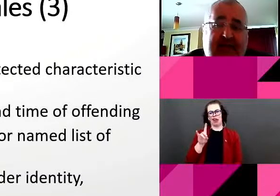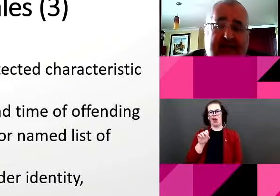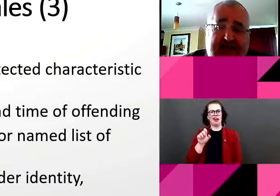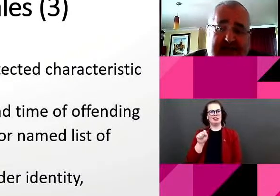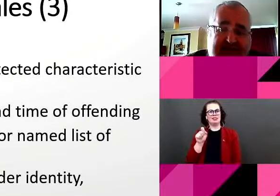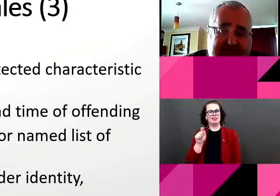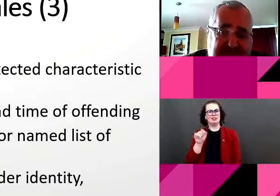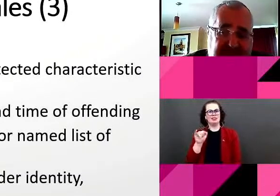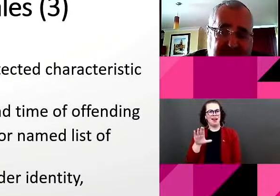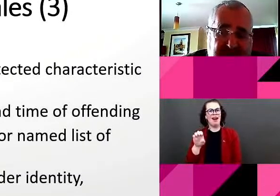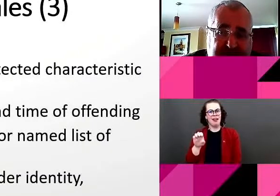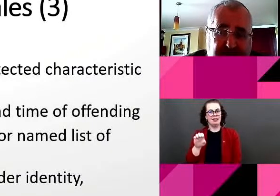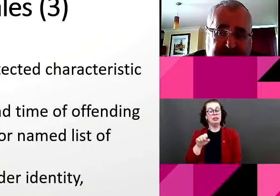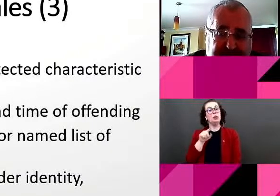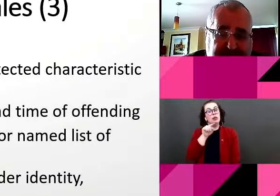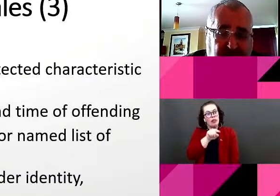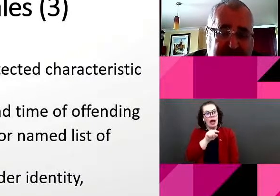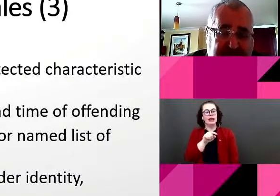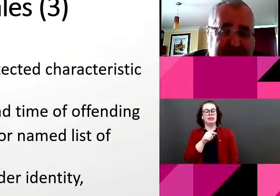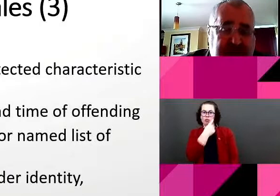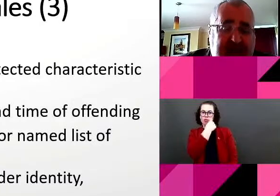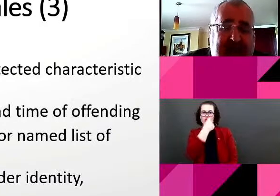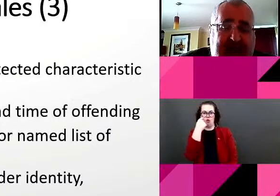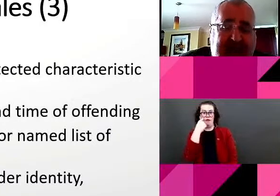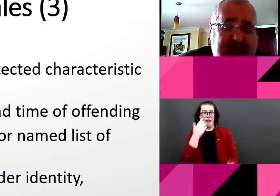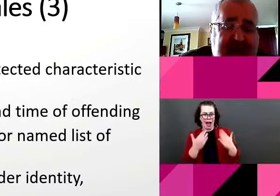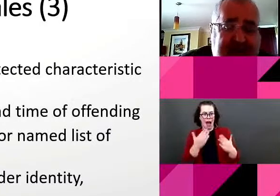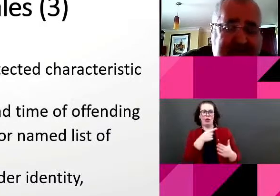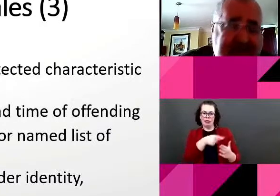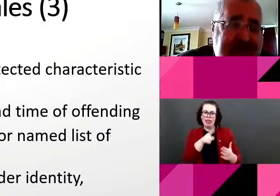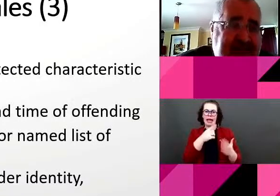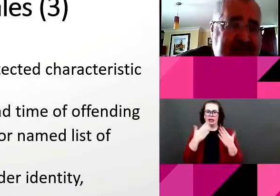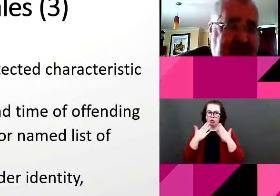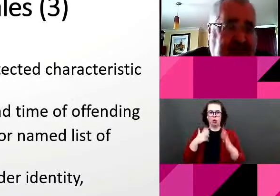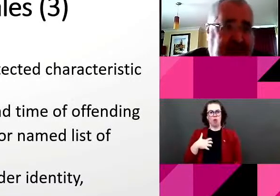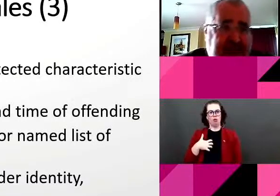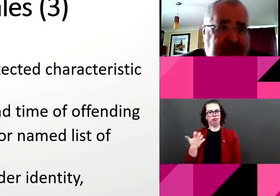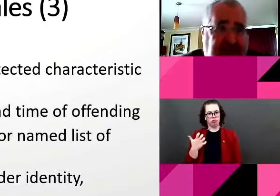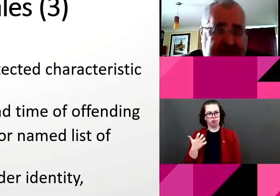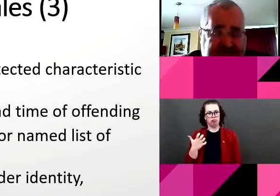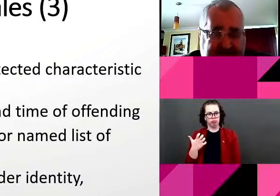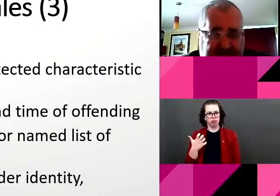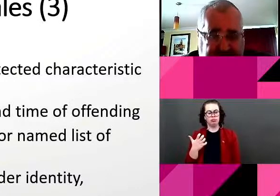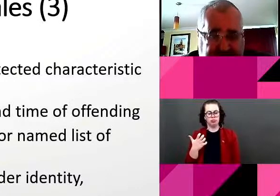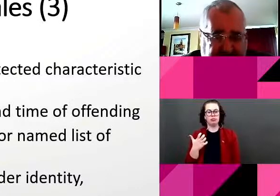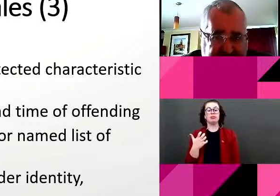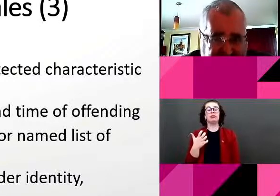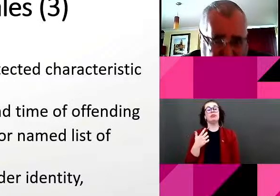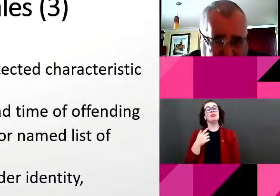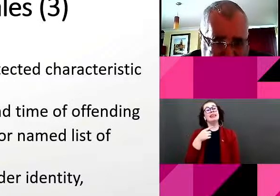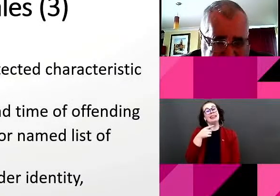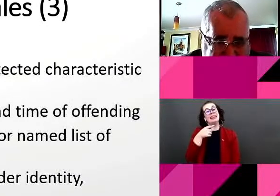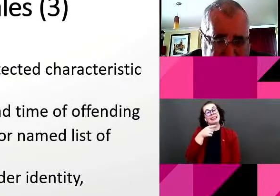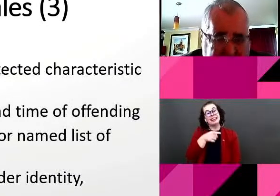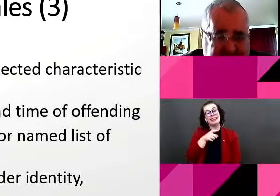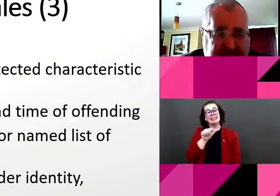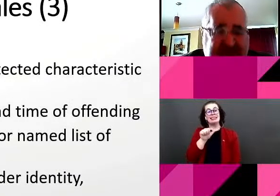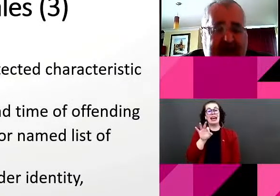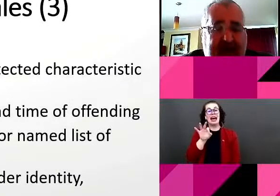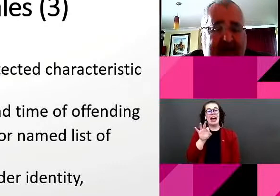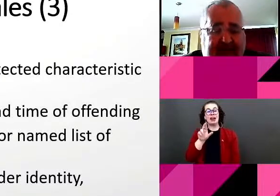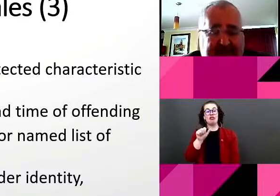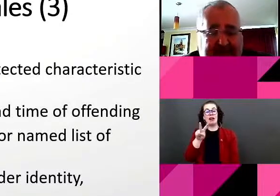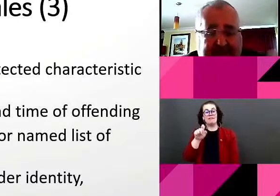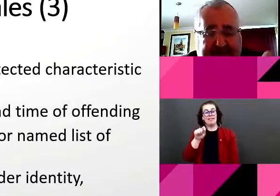that's the test of proof at the moment. And as I said, in the aggravated offences, it covers racist and